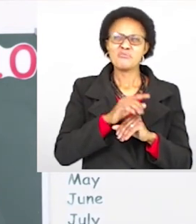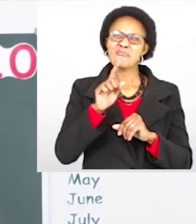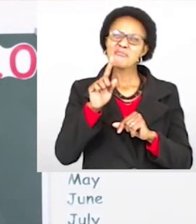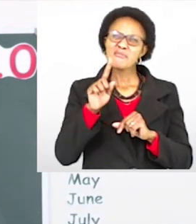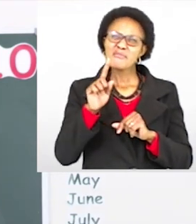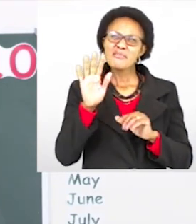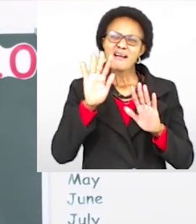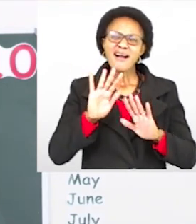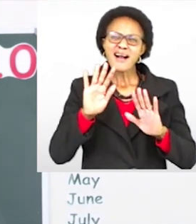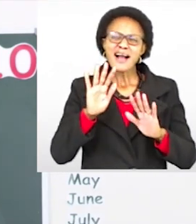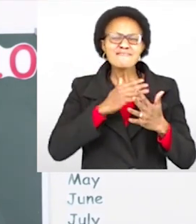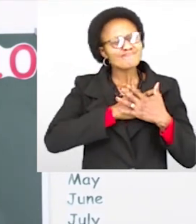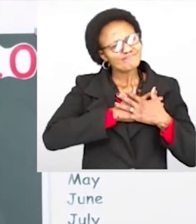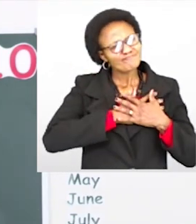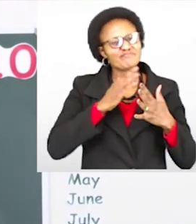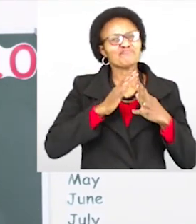is. Zoe?